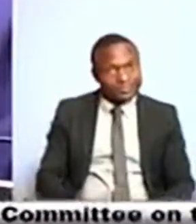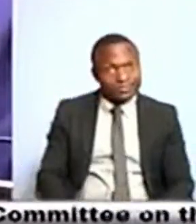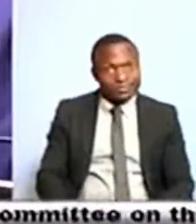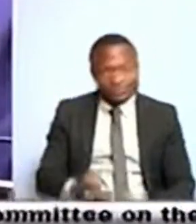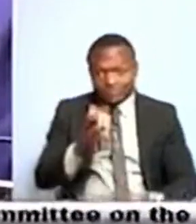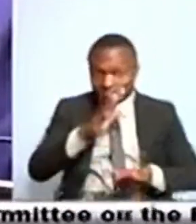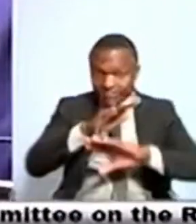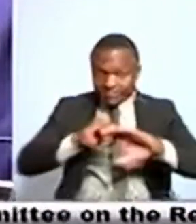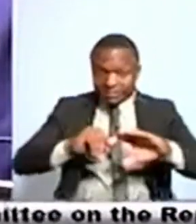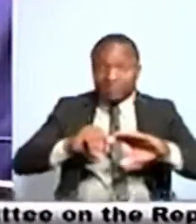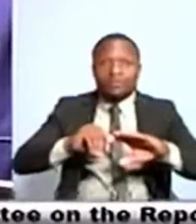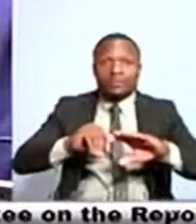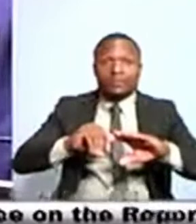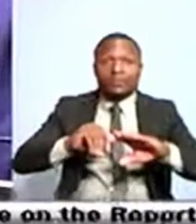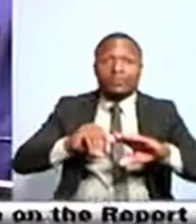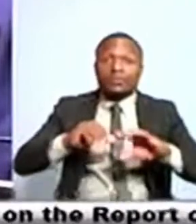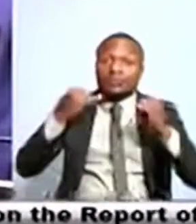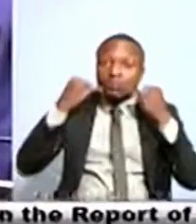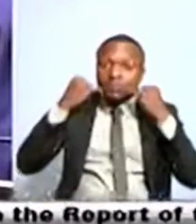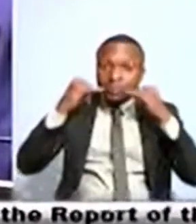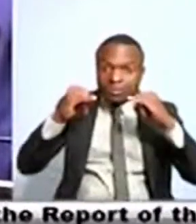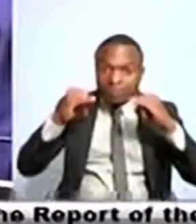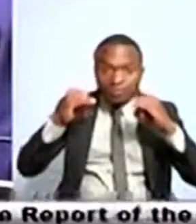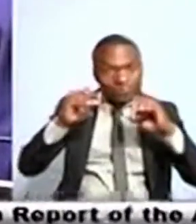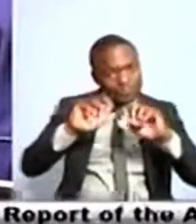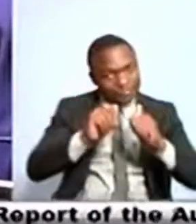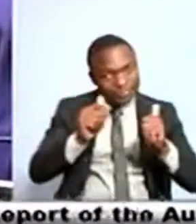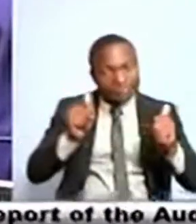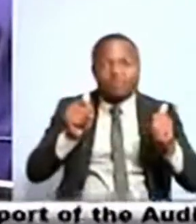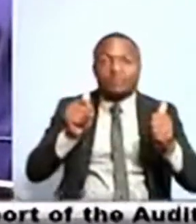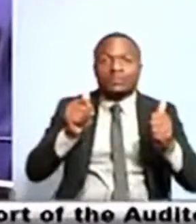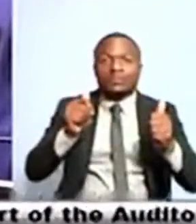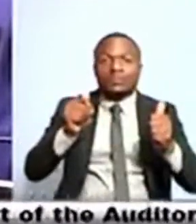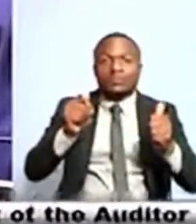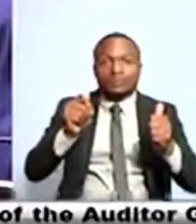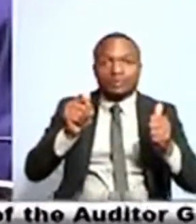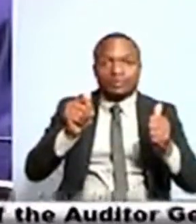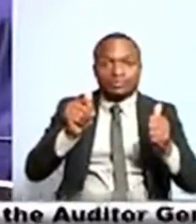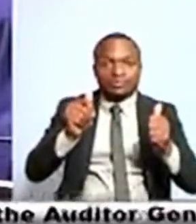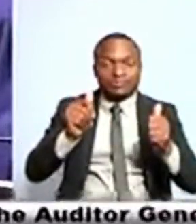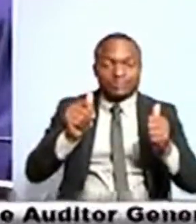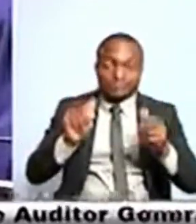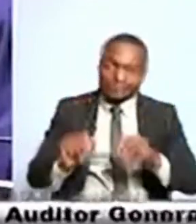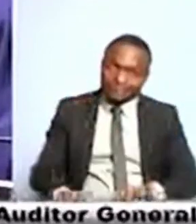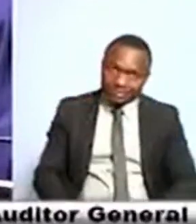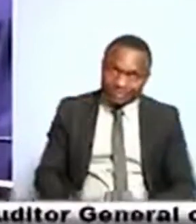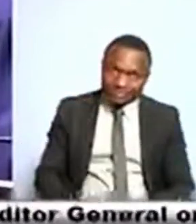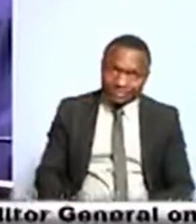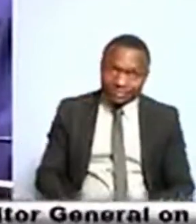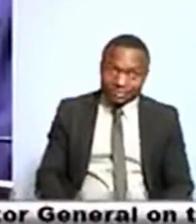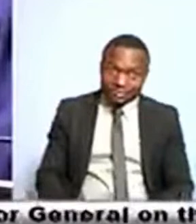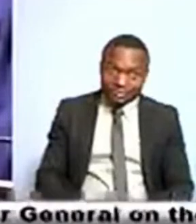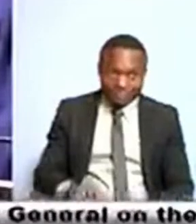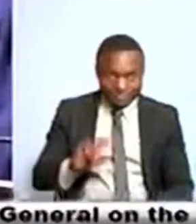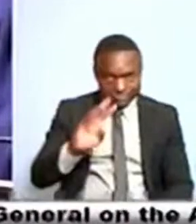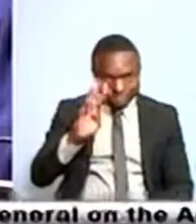called data harmonization and integration. And at the fourth